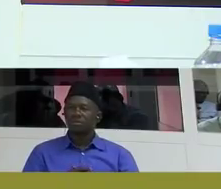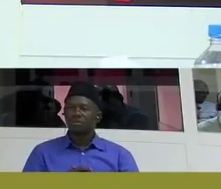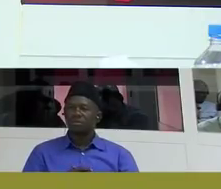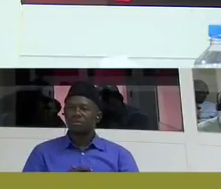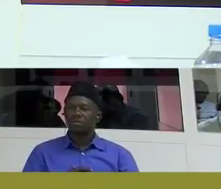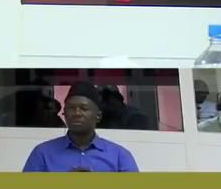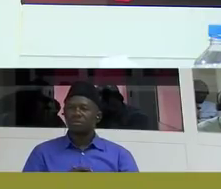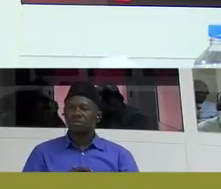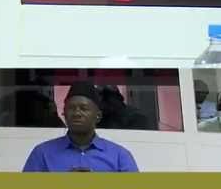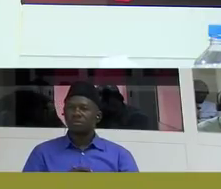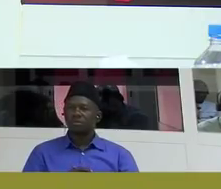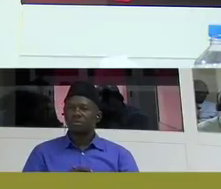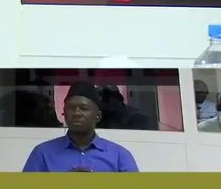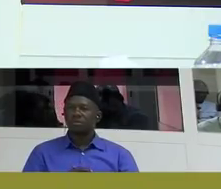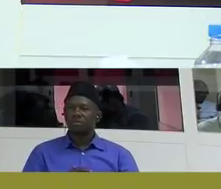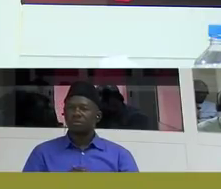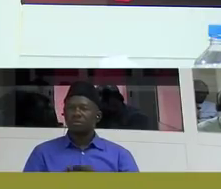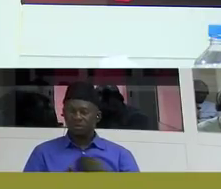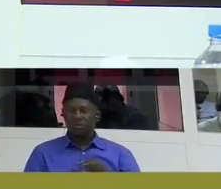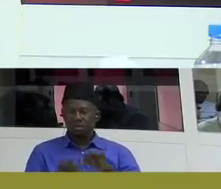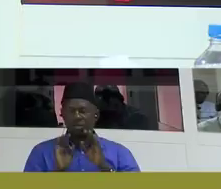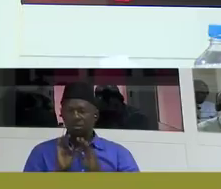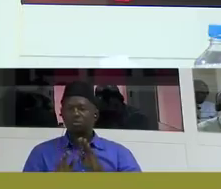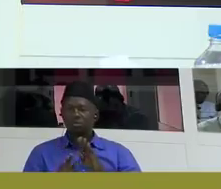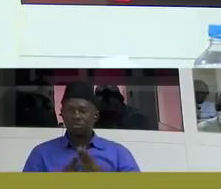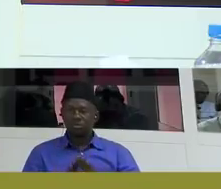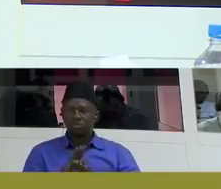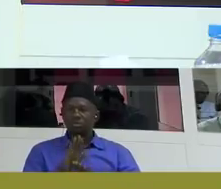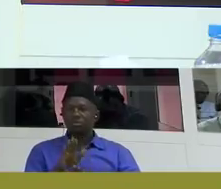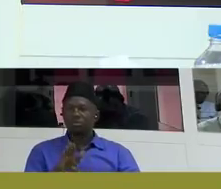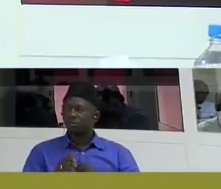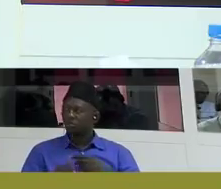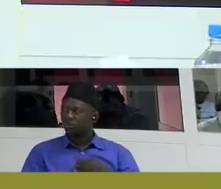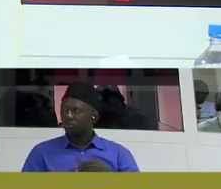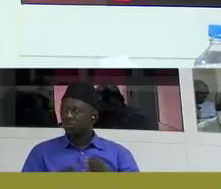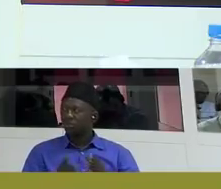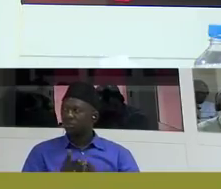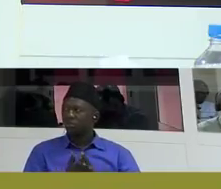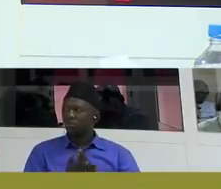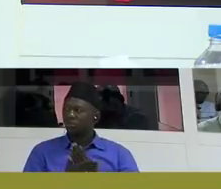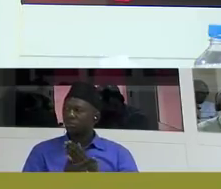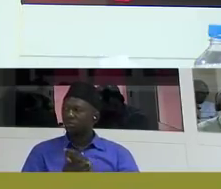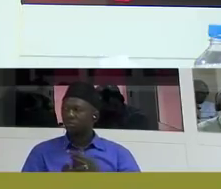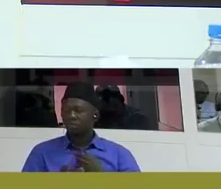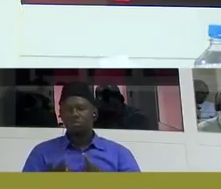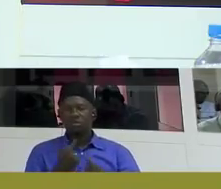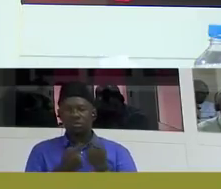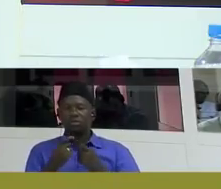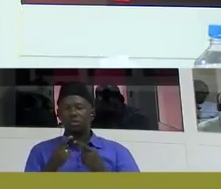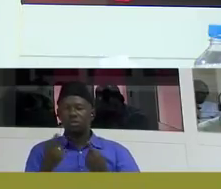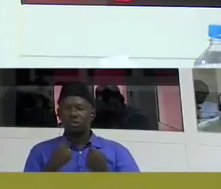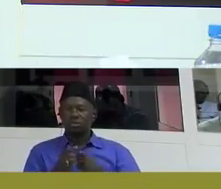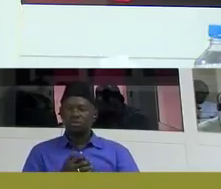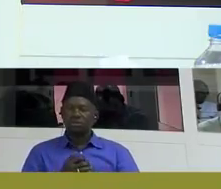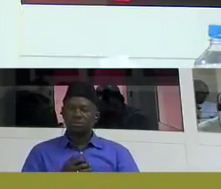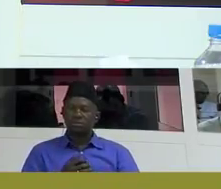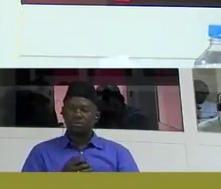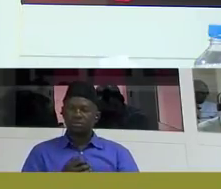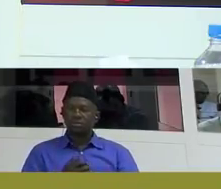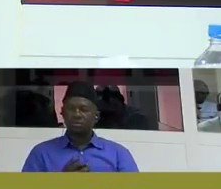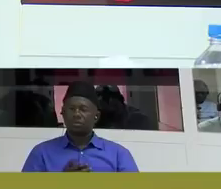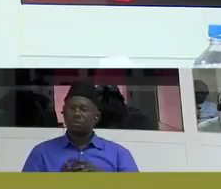1, 2, 3, okay. Yes. I will take it slower, but I will continue from here. Could you start again? Okay.